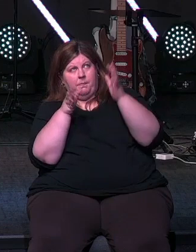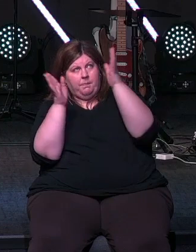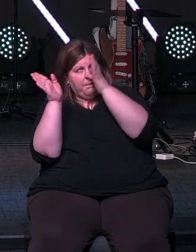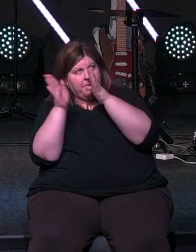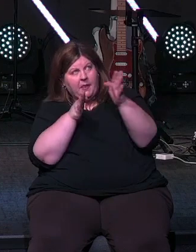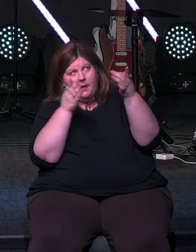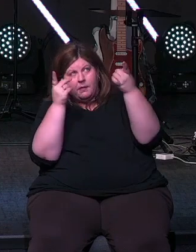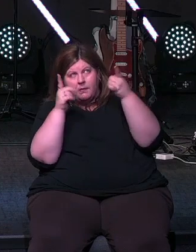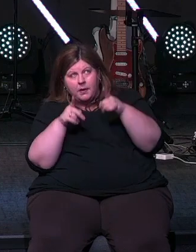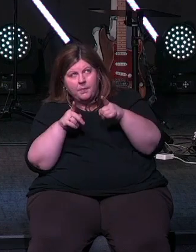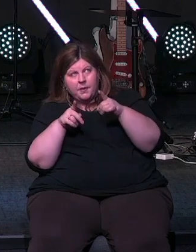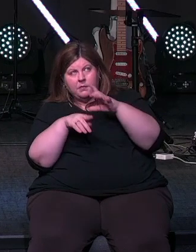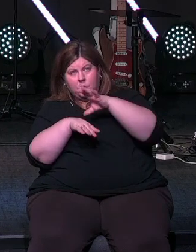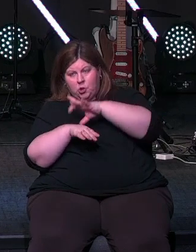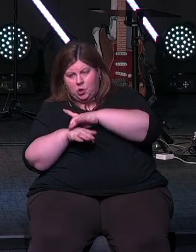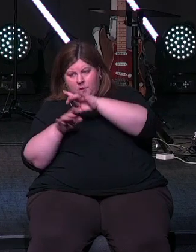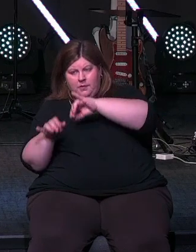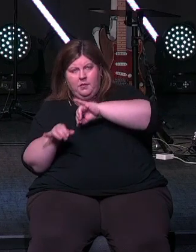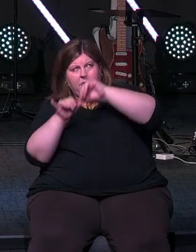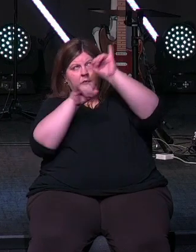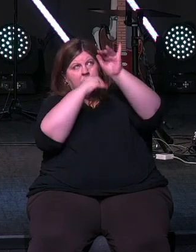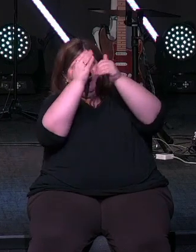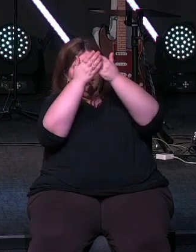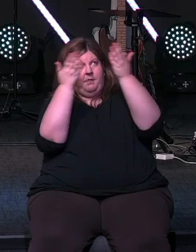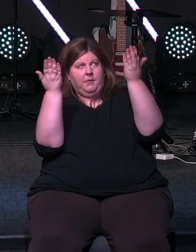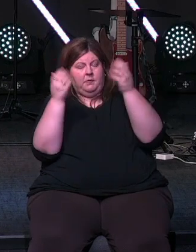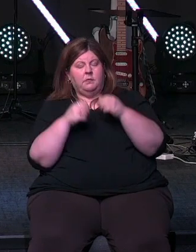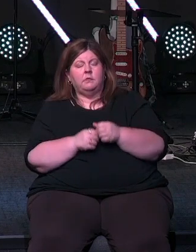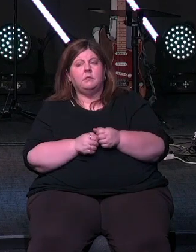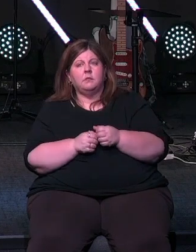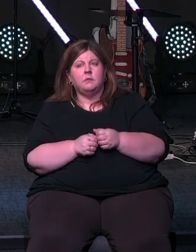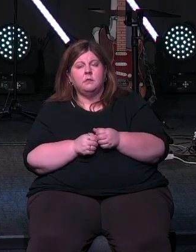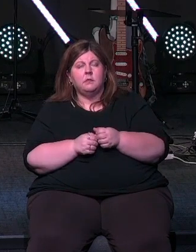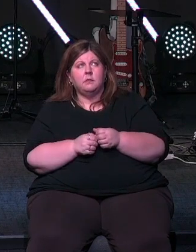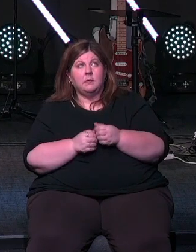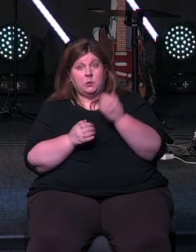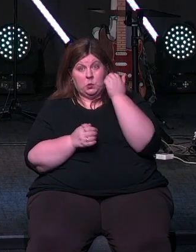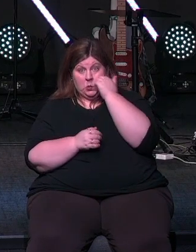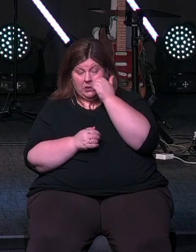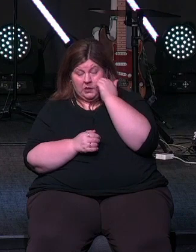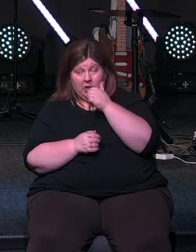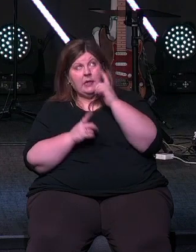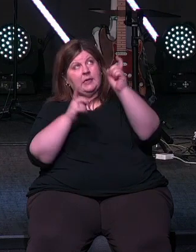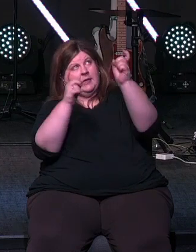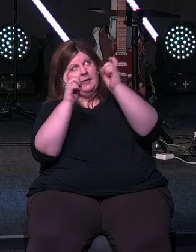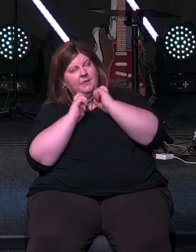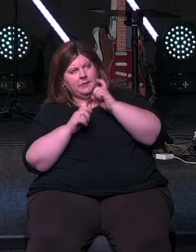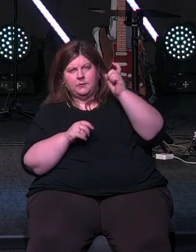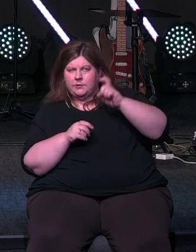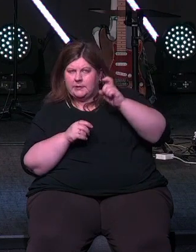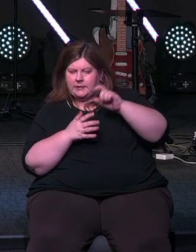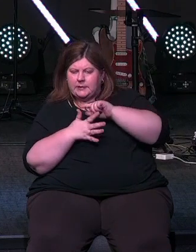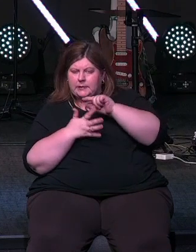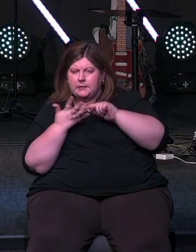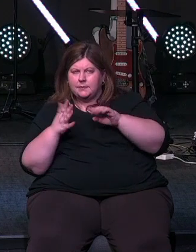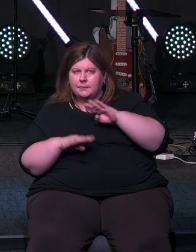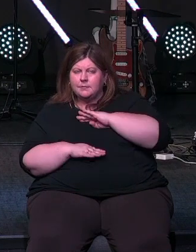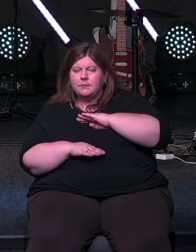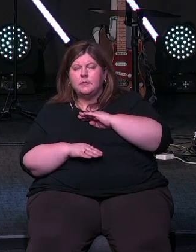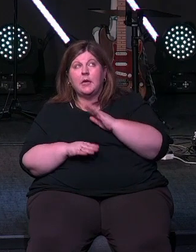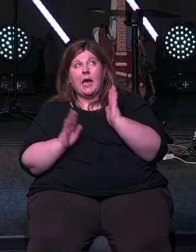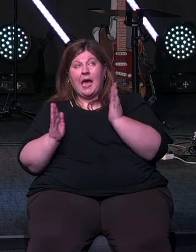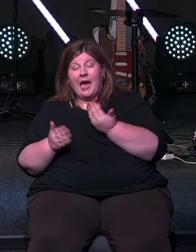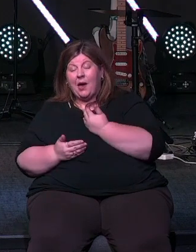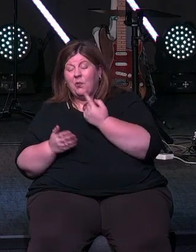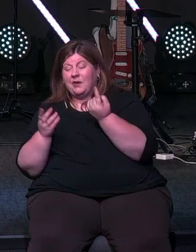done on earth as it is in heaven. Give us today our daily bread, and forgive us our debts